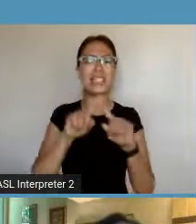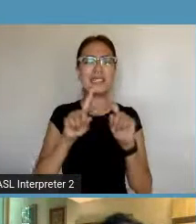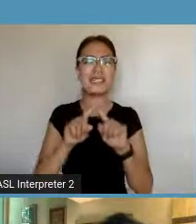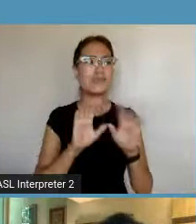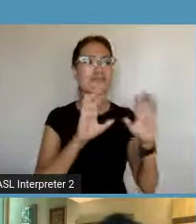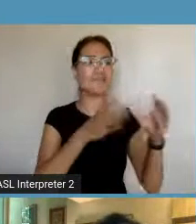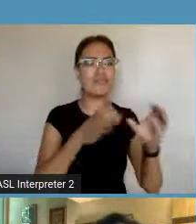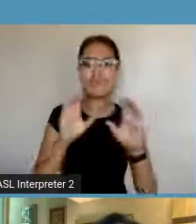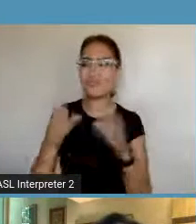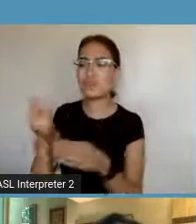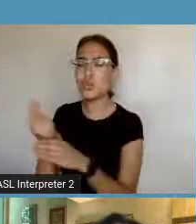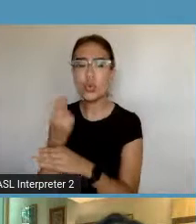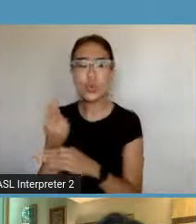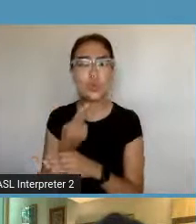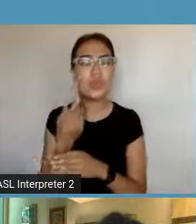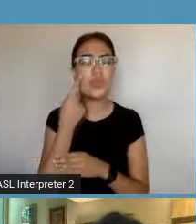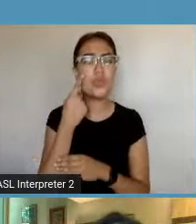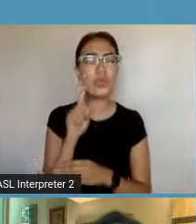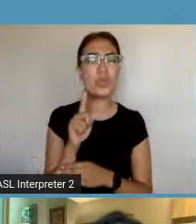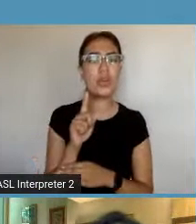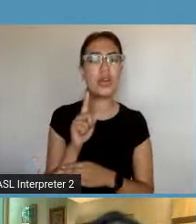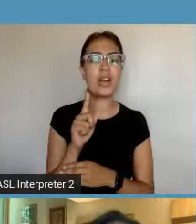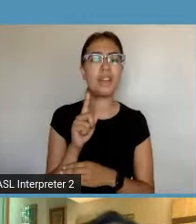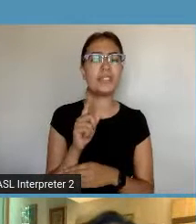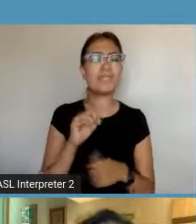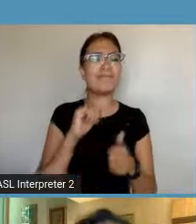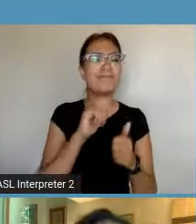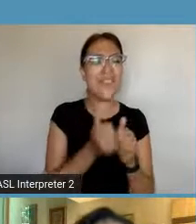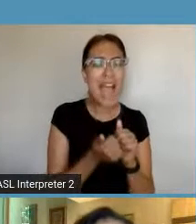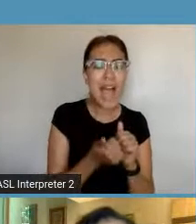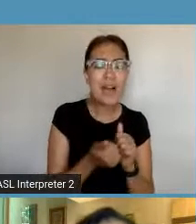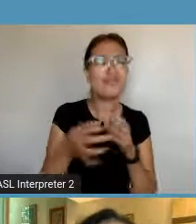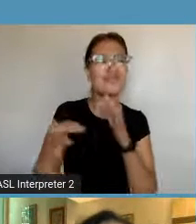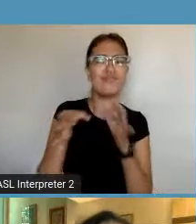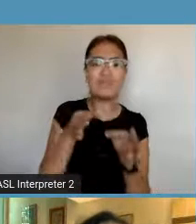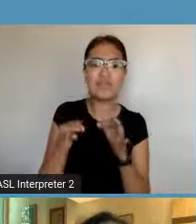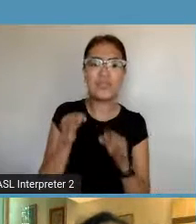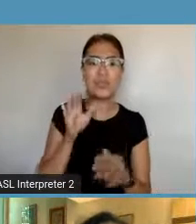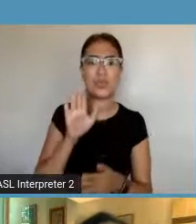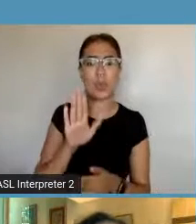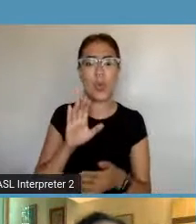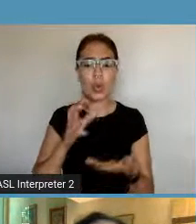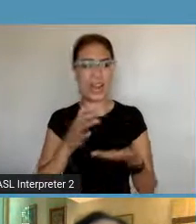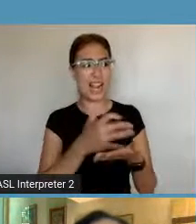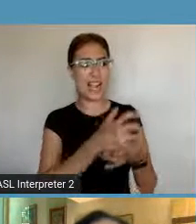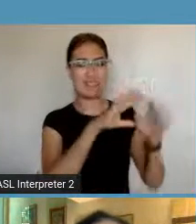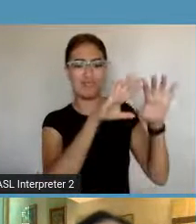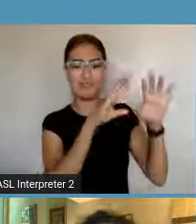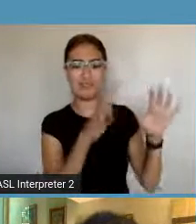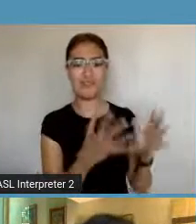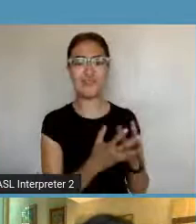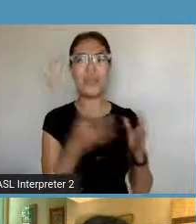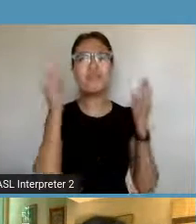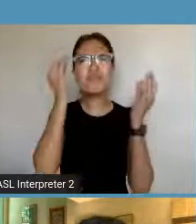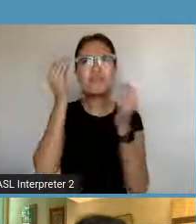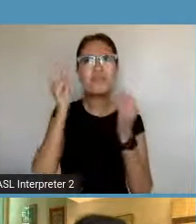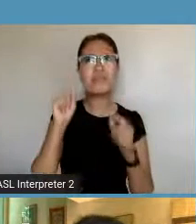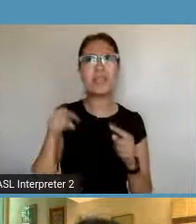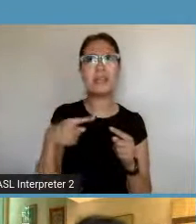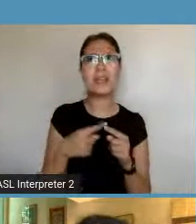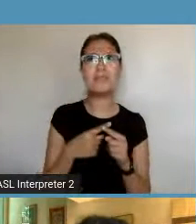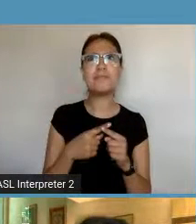use in terms of, you know, how are you going to describe your collection? But as you're thinking about it, just